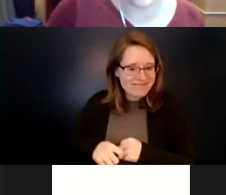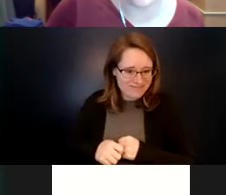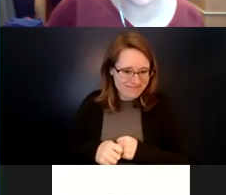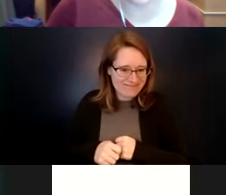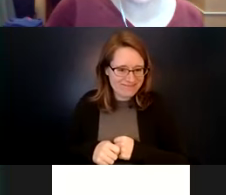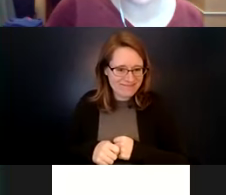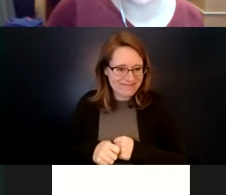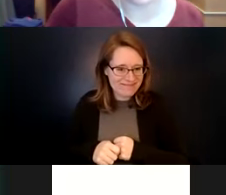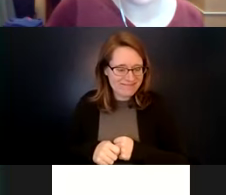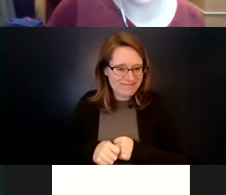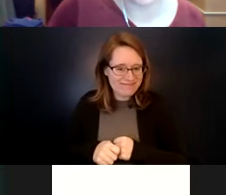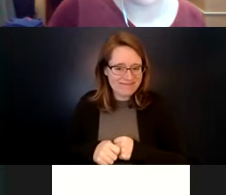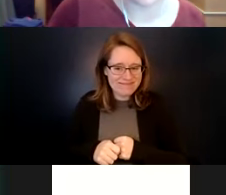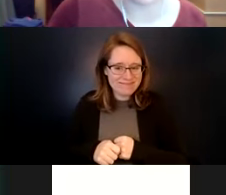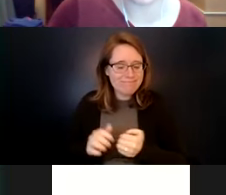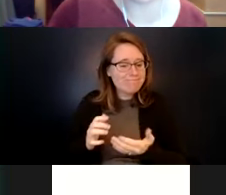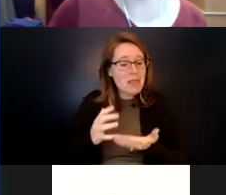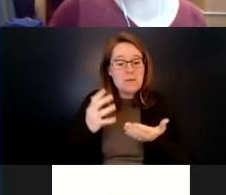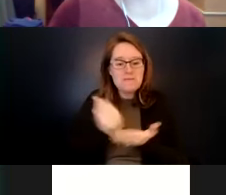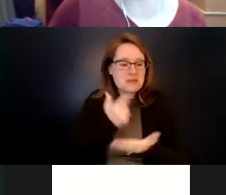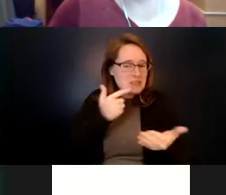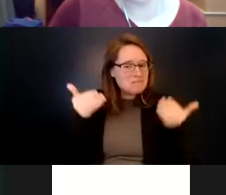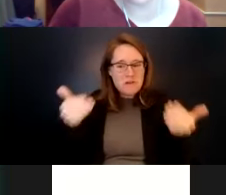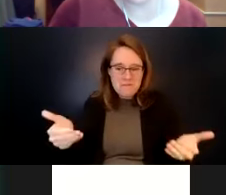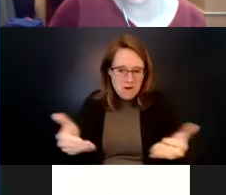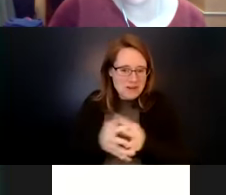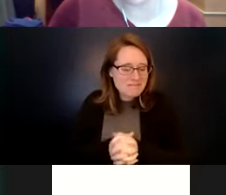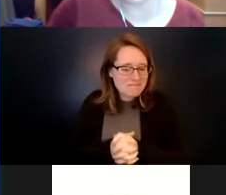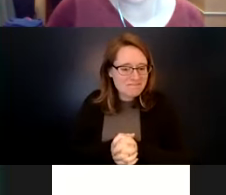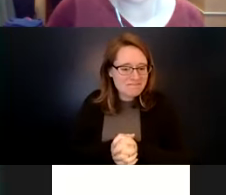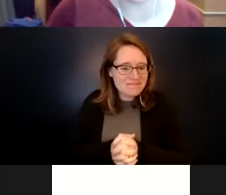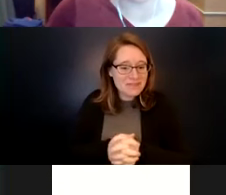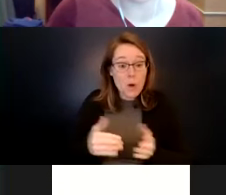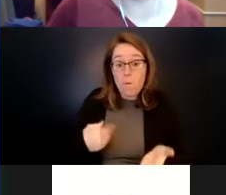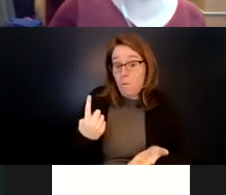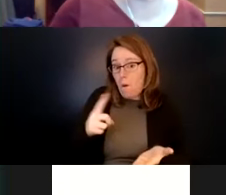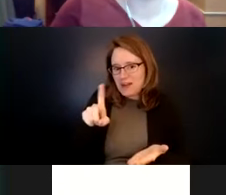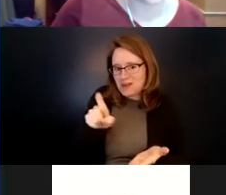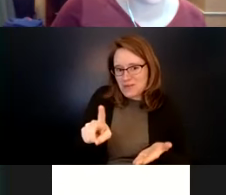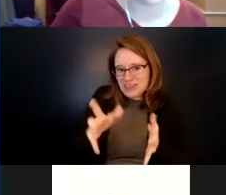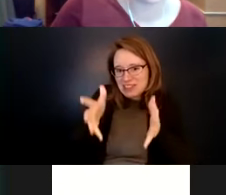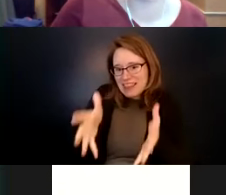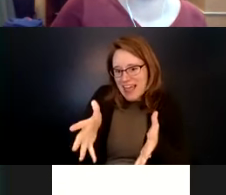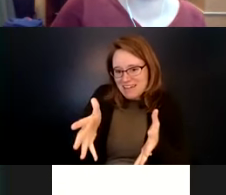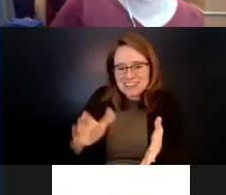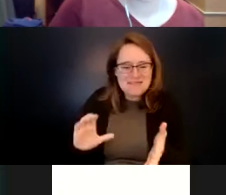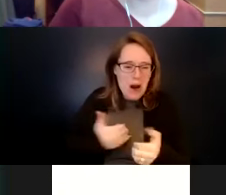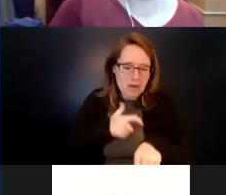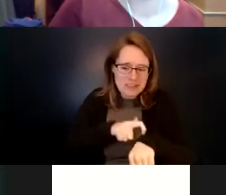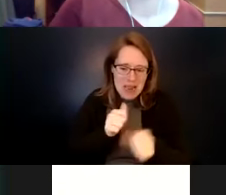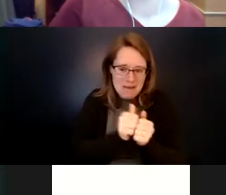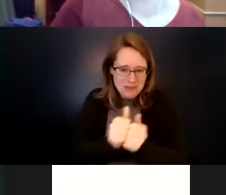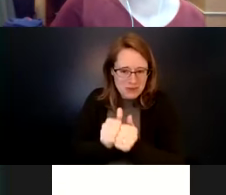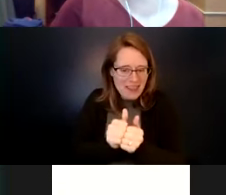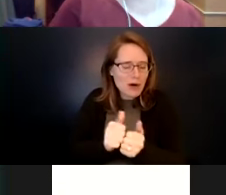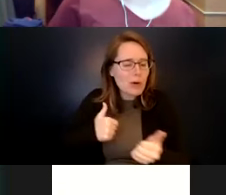And let's move forward. We have one prompt left in our time together, so let's make the